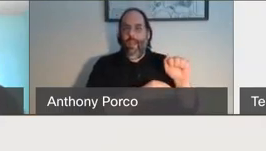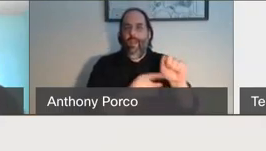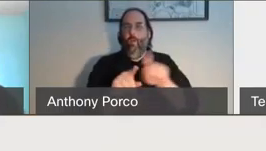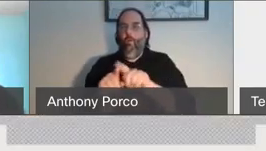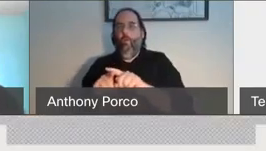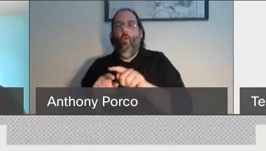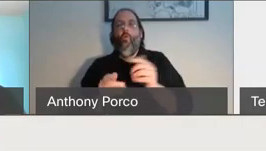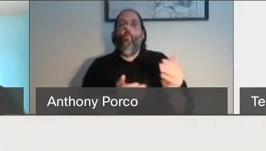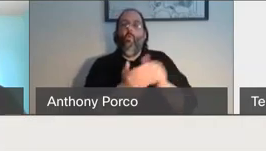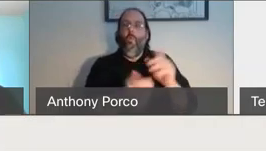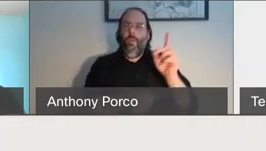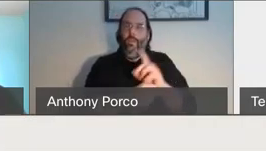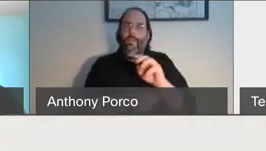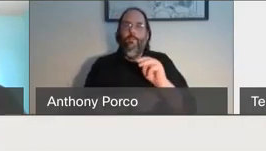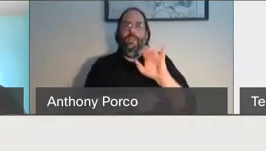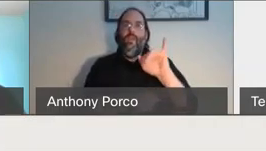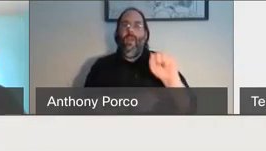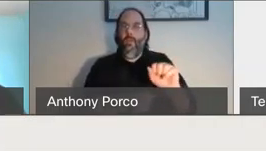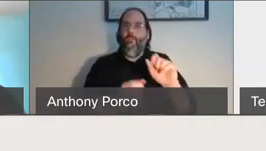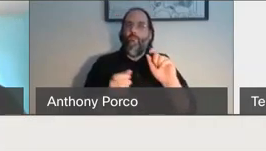in MCIS for the